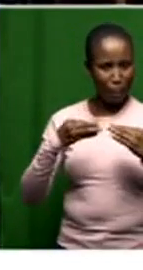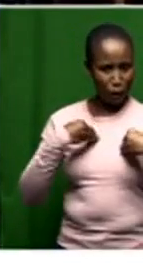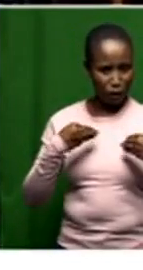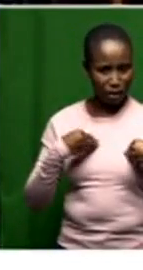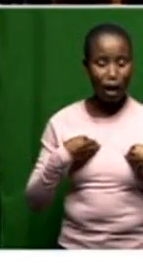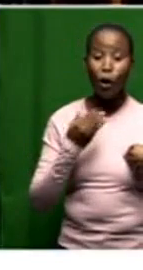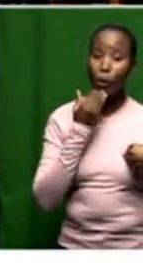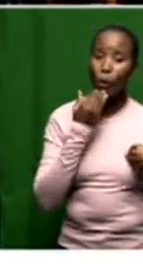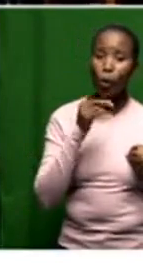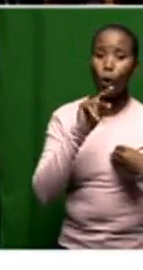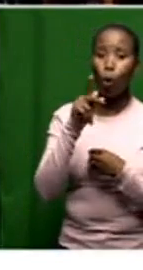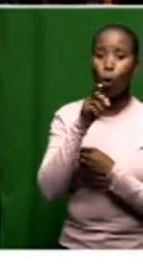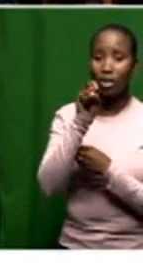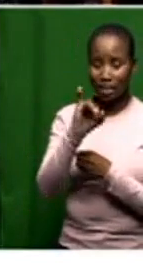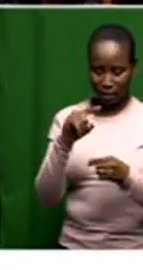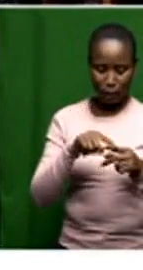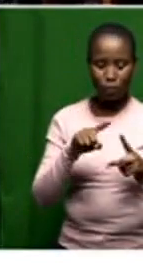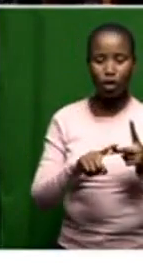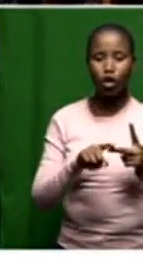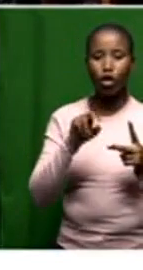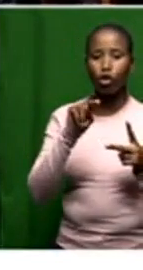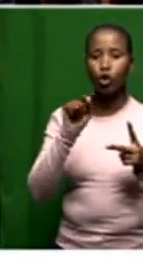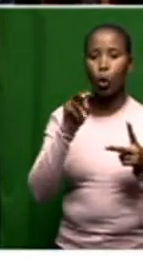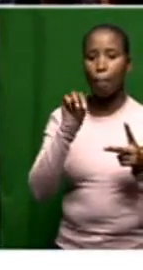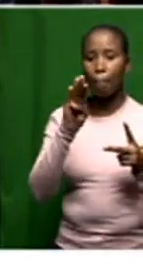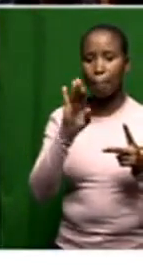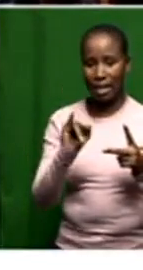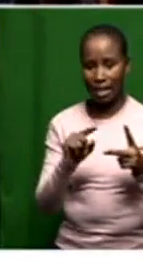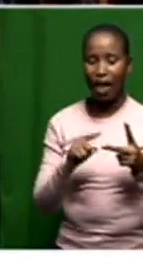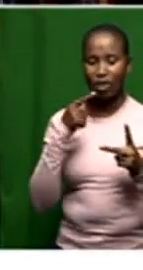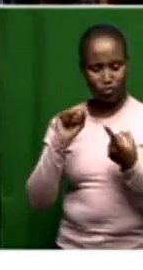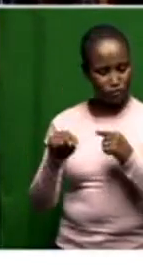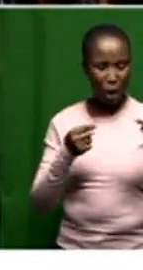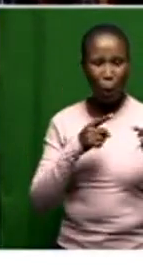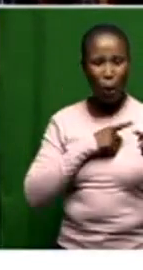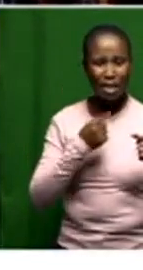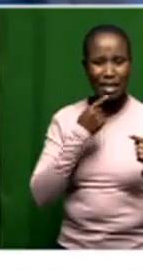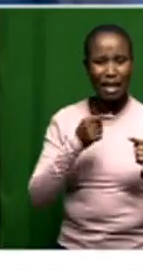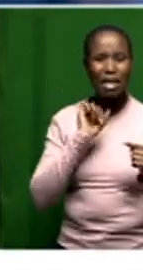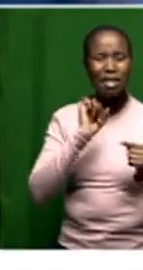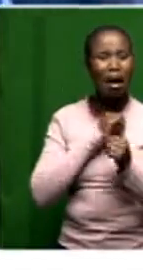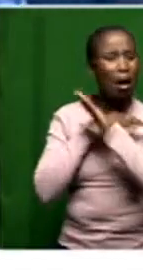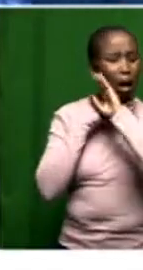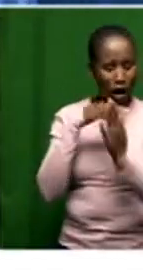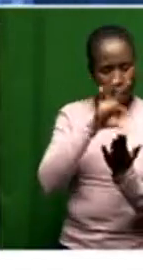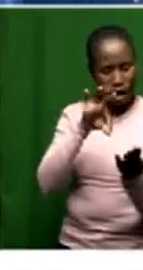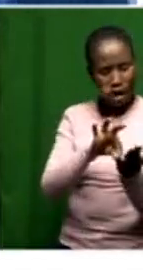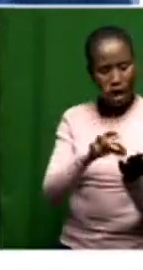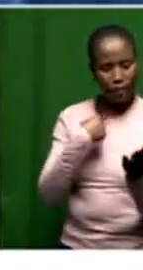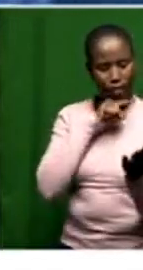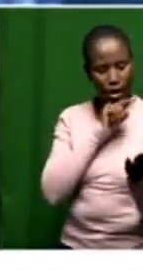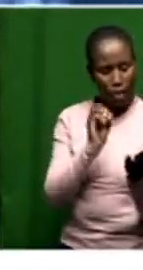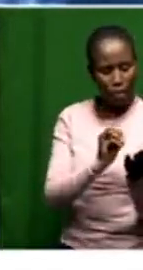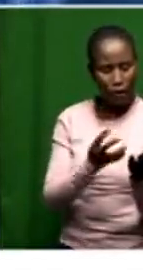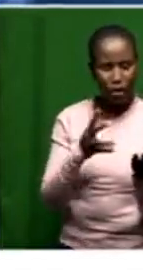Ntandoyenkosi Zulu and Ntombizosuthu Zulu Duma challenged the validity of the signature on the king's will. The late king's